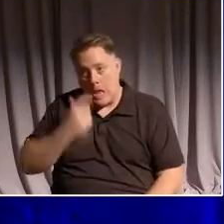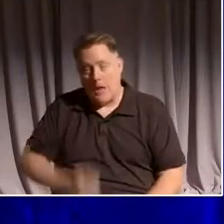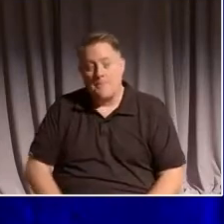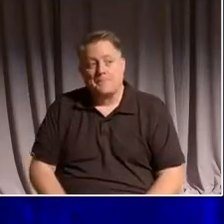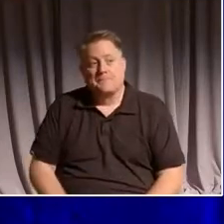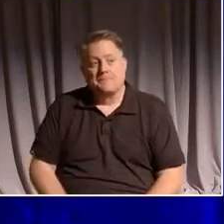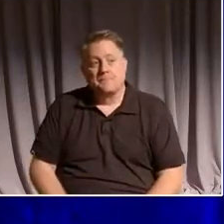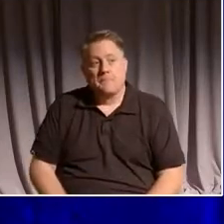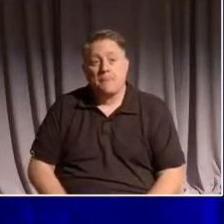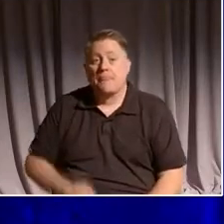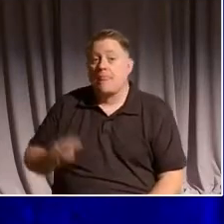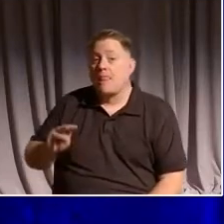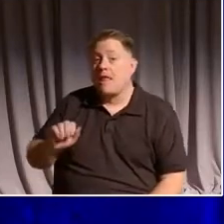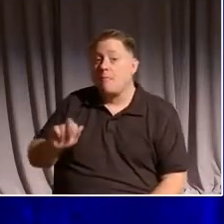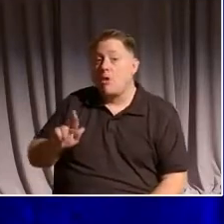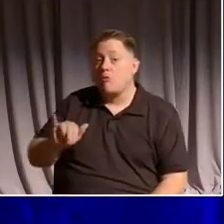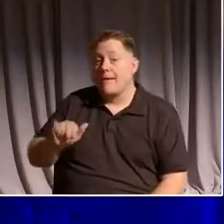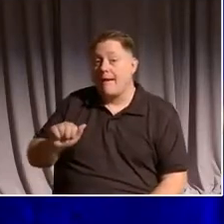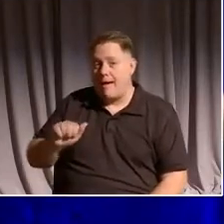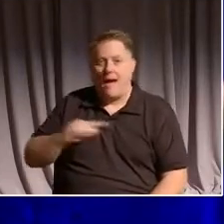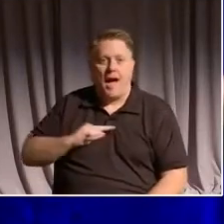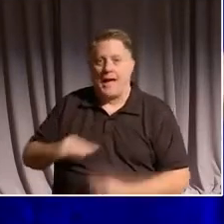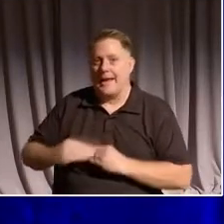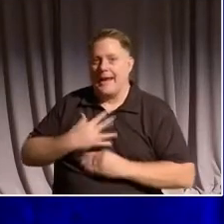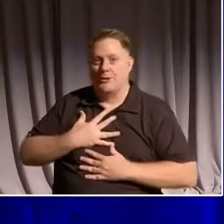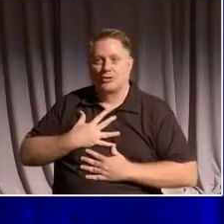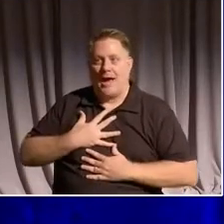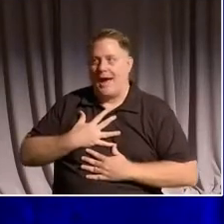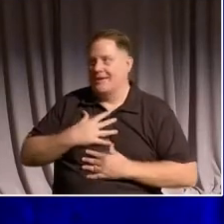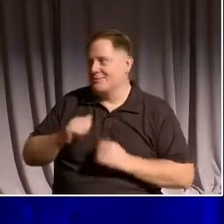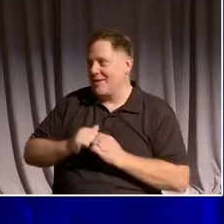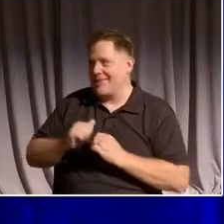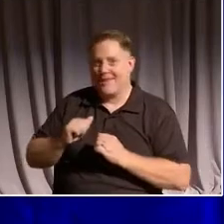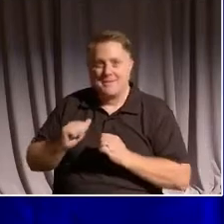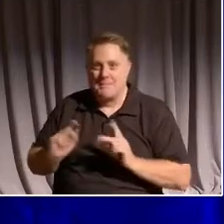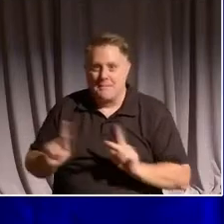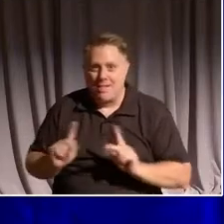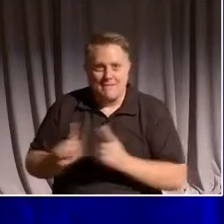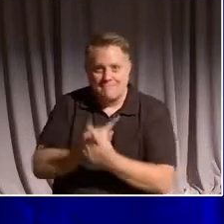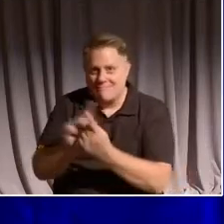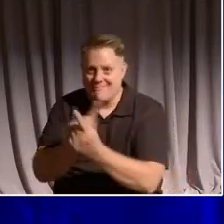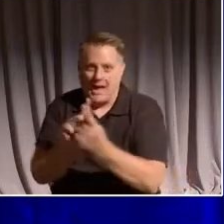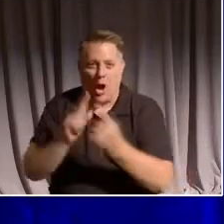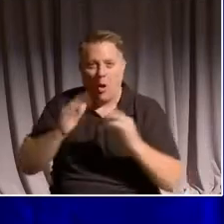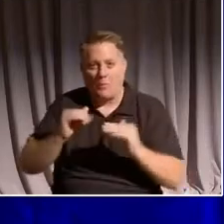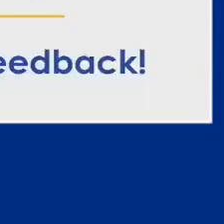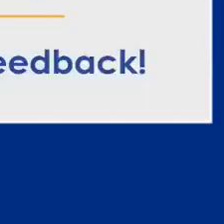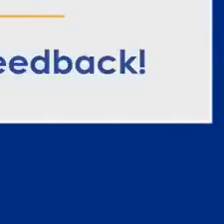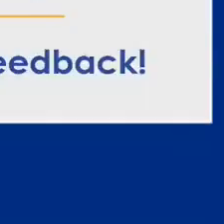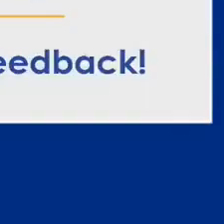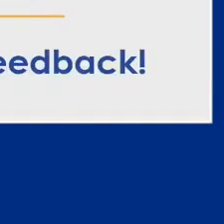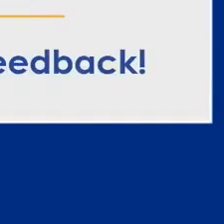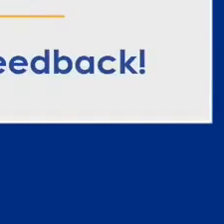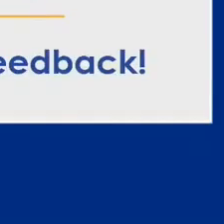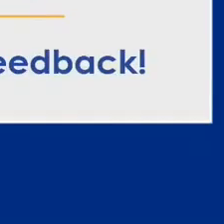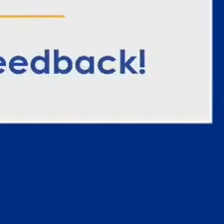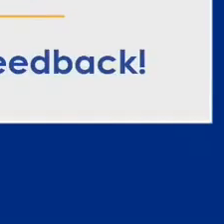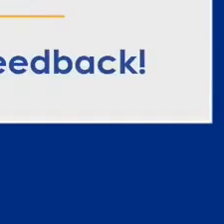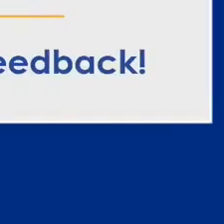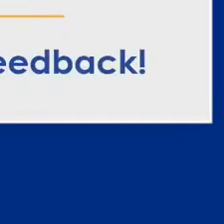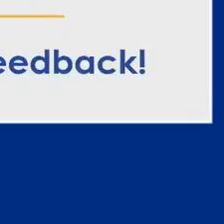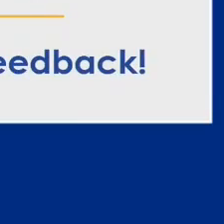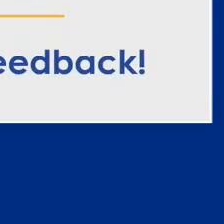So, like Maria, I also get energized being in community, and I hope you did today as well. It's 4